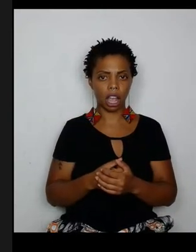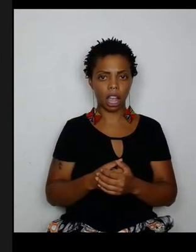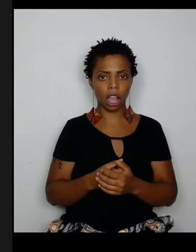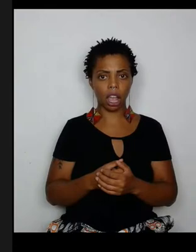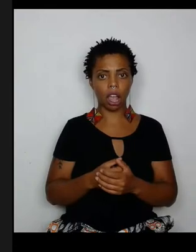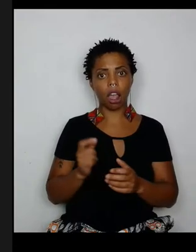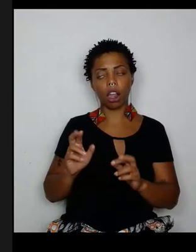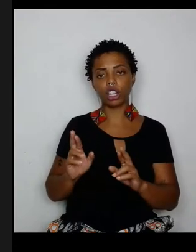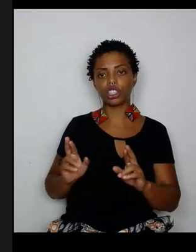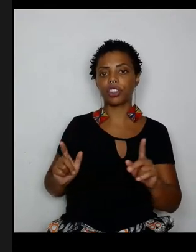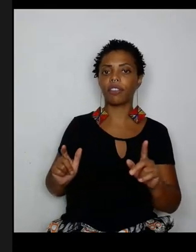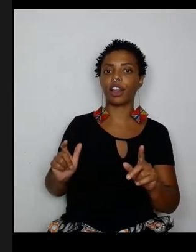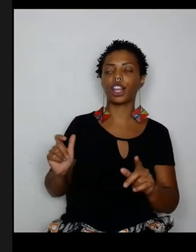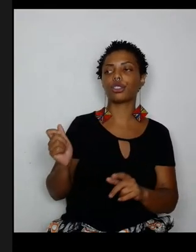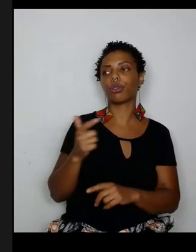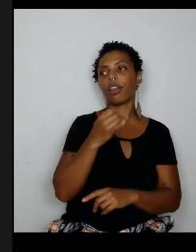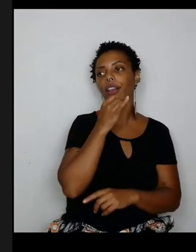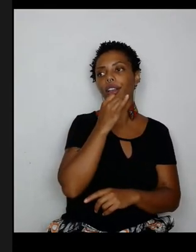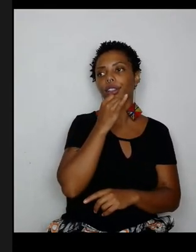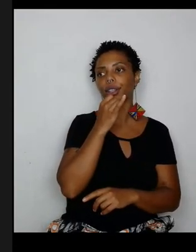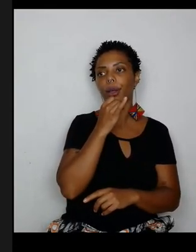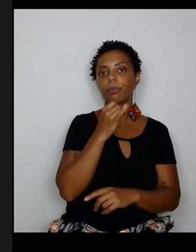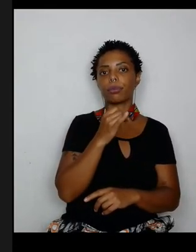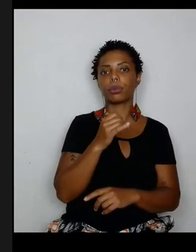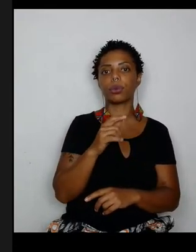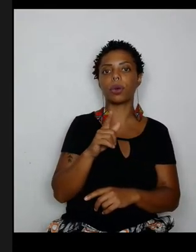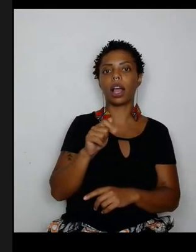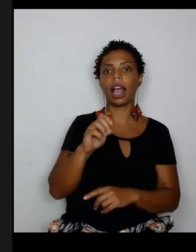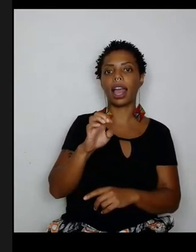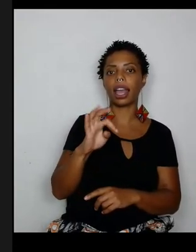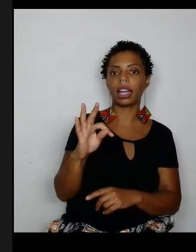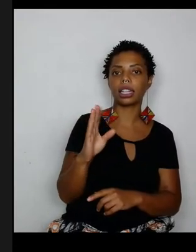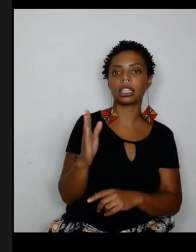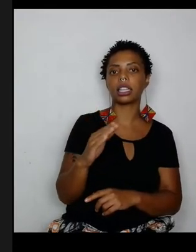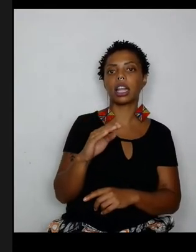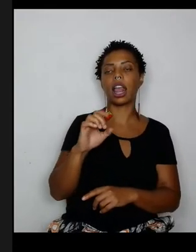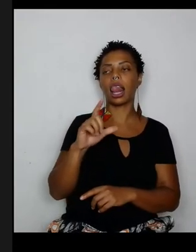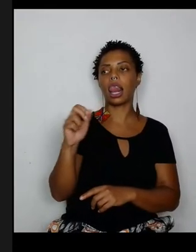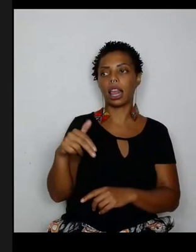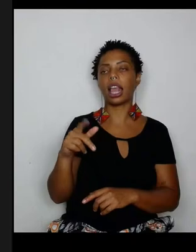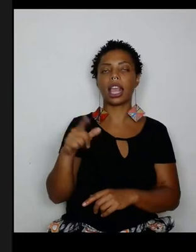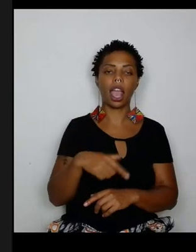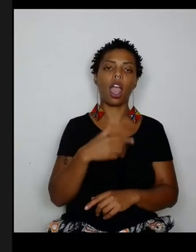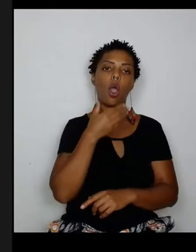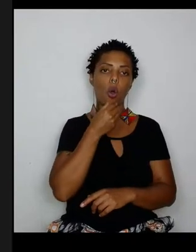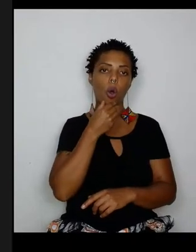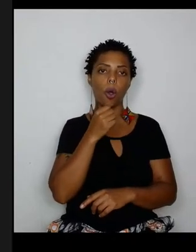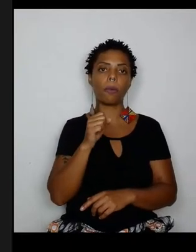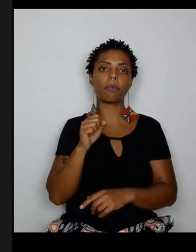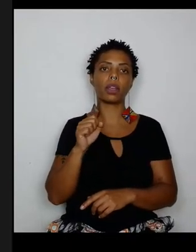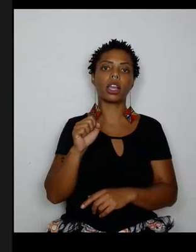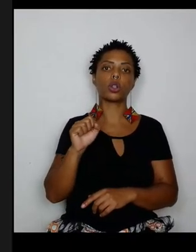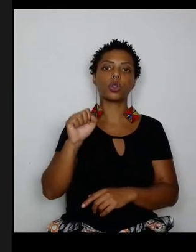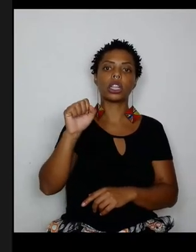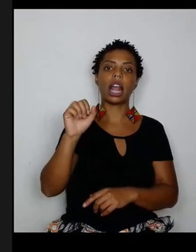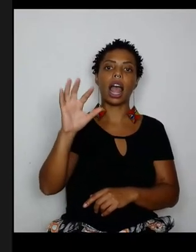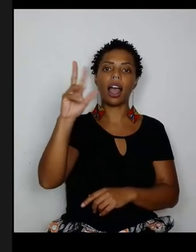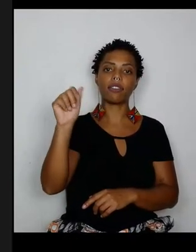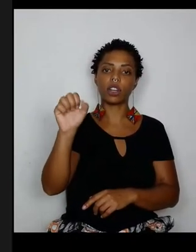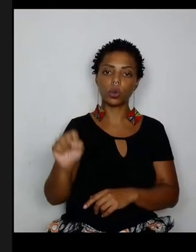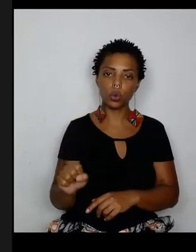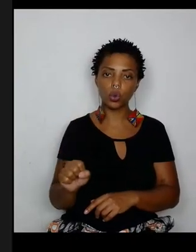who was a you know sort of white south african as far as i know kind of straight white guy who like has that sort of photojournalist